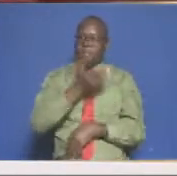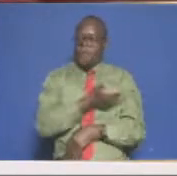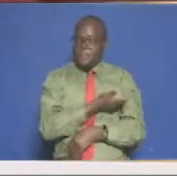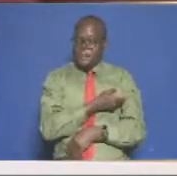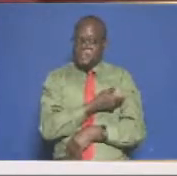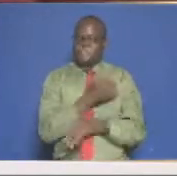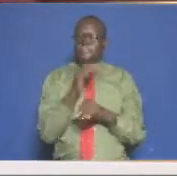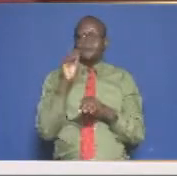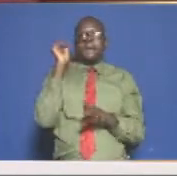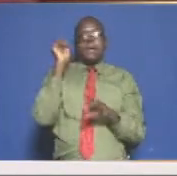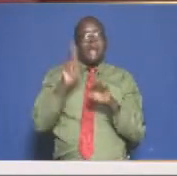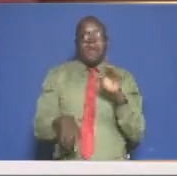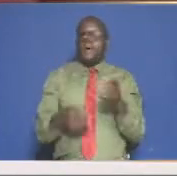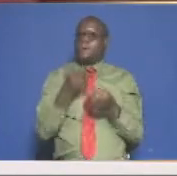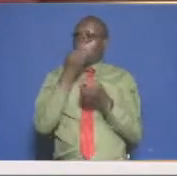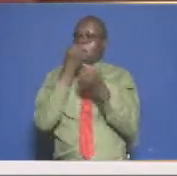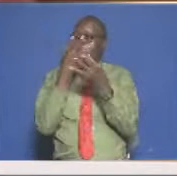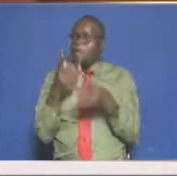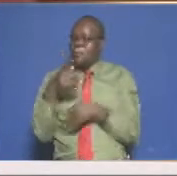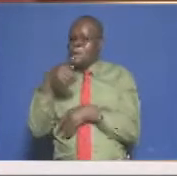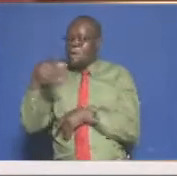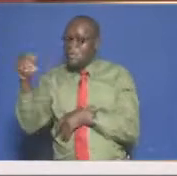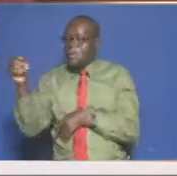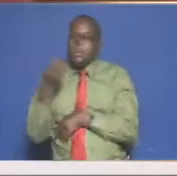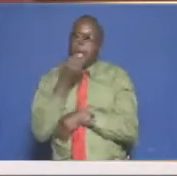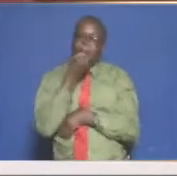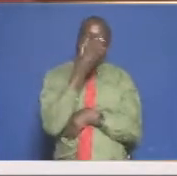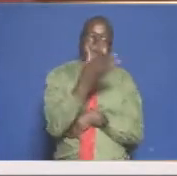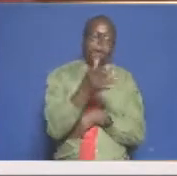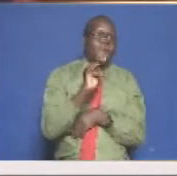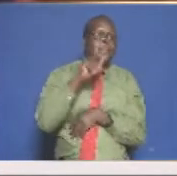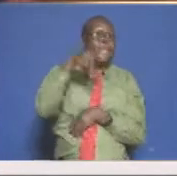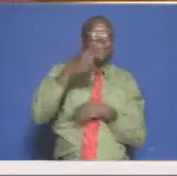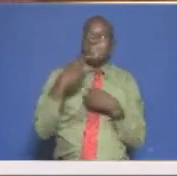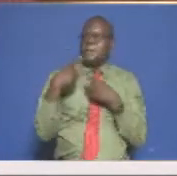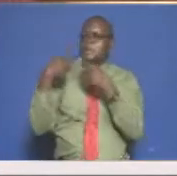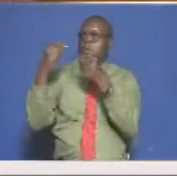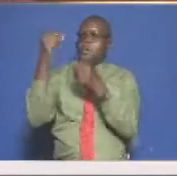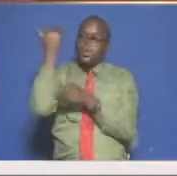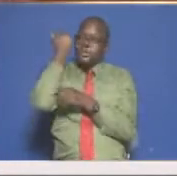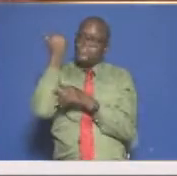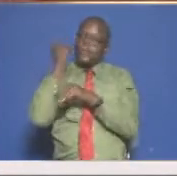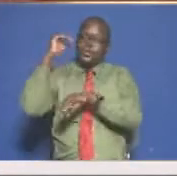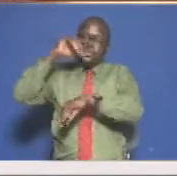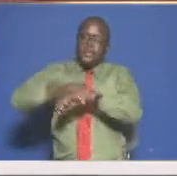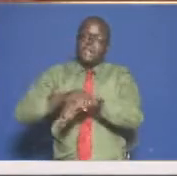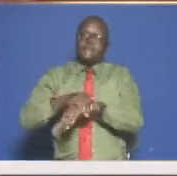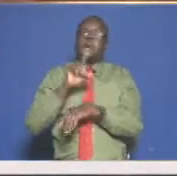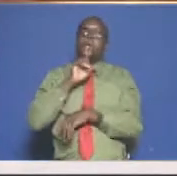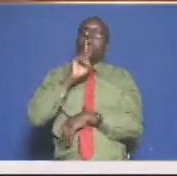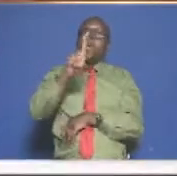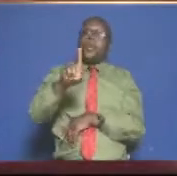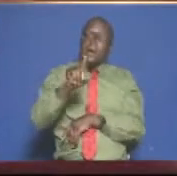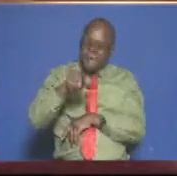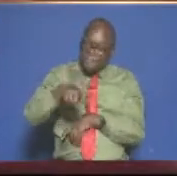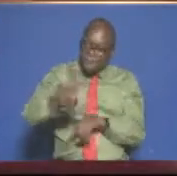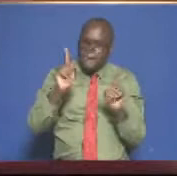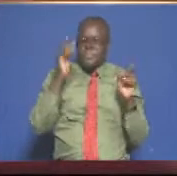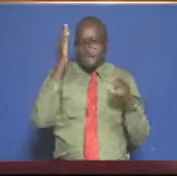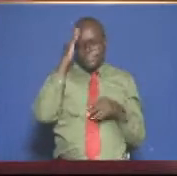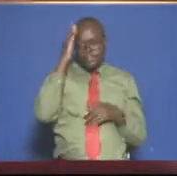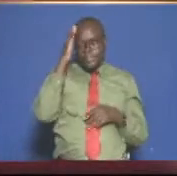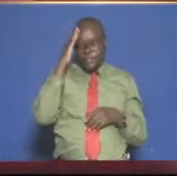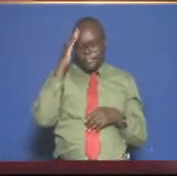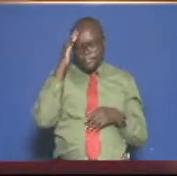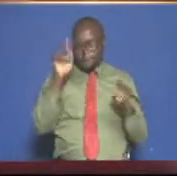this House cannot be told, go tell Honorable Duale to go to court, get a court order for him to know